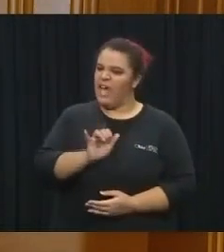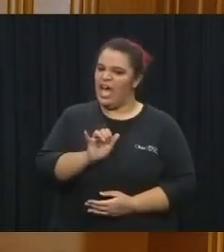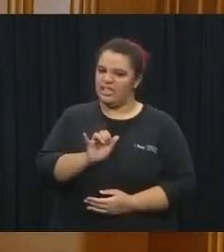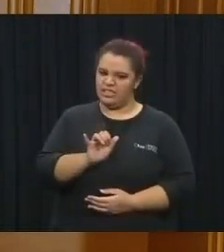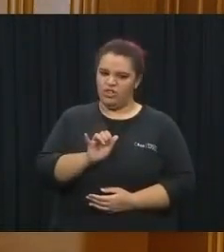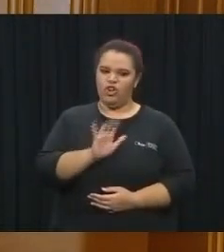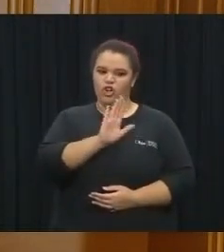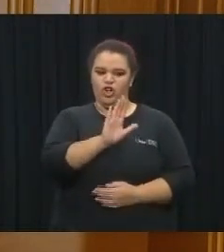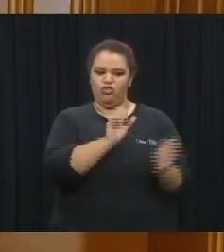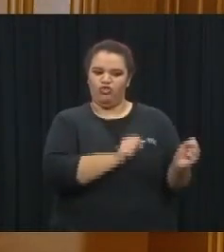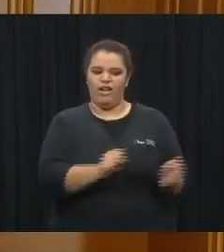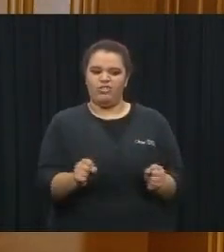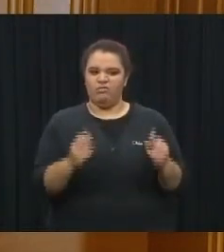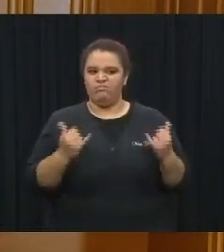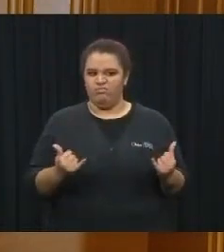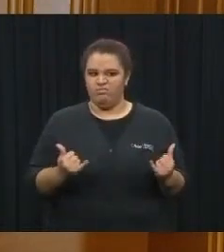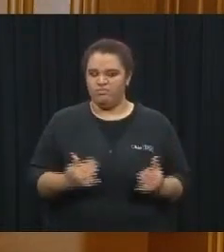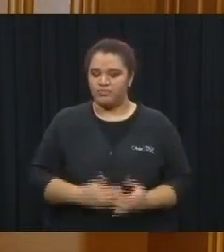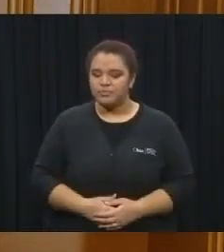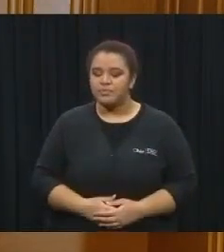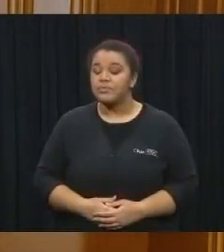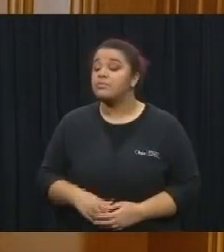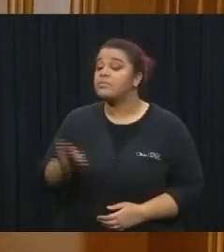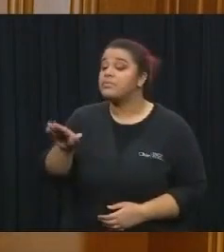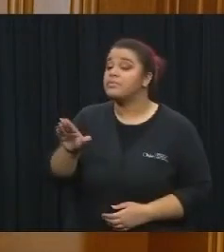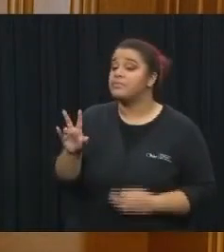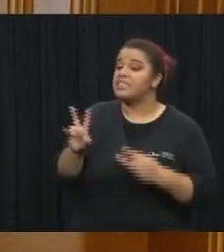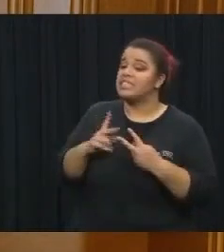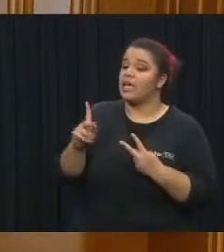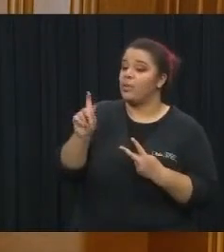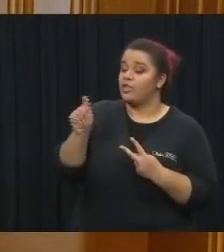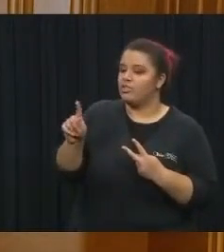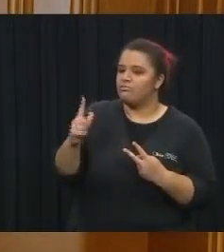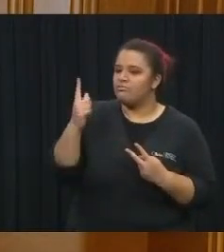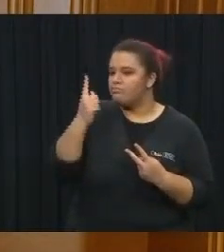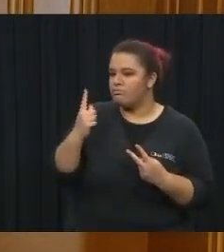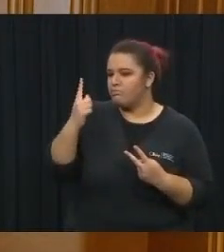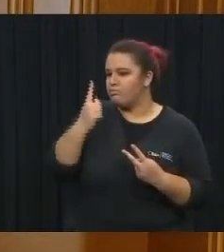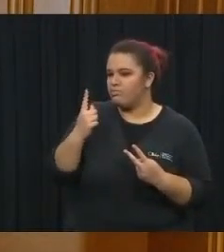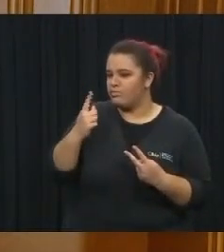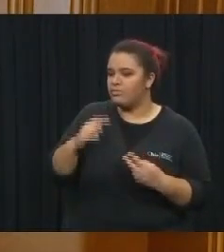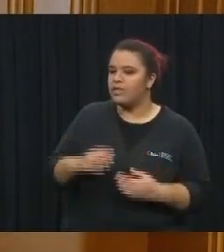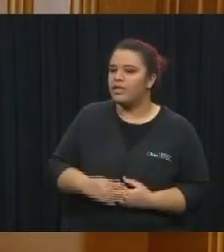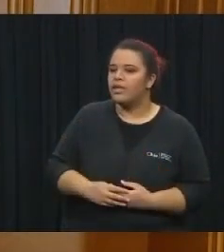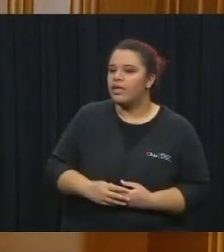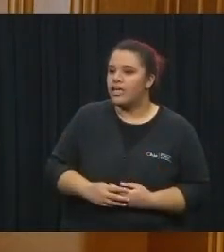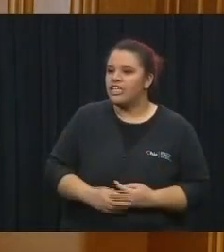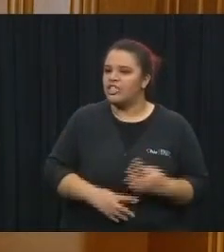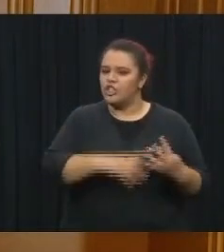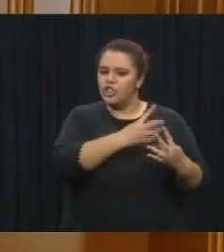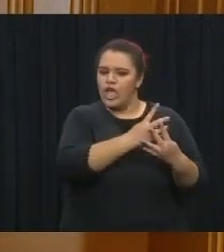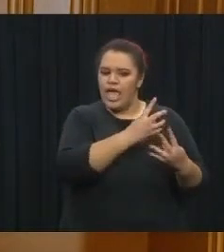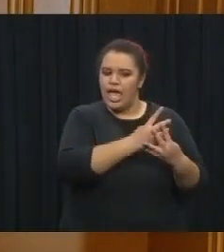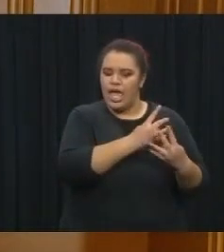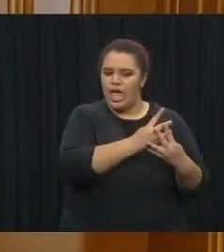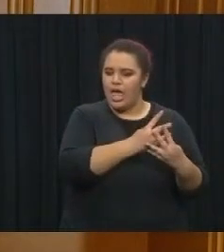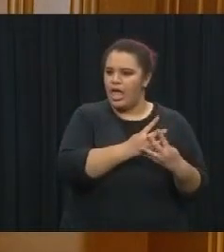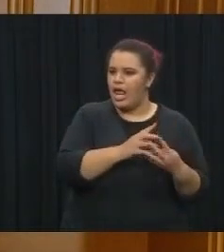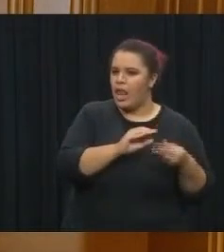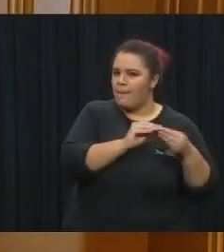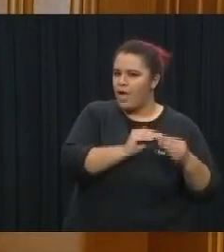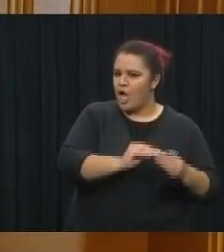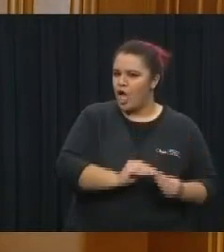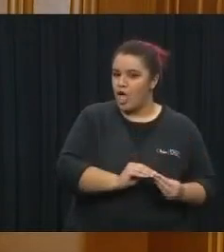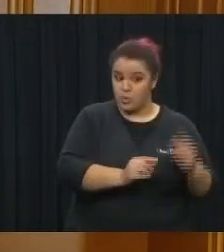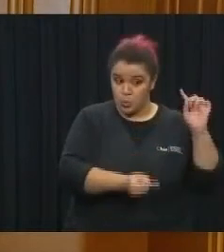what she's doing. As a quick follow-up, have you seen the census or the head counts in the jails and the prisons? Have they gone down at all in the last